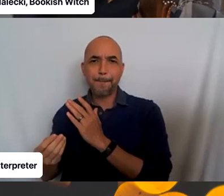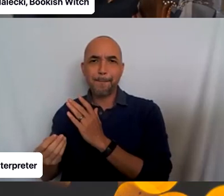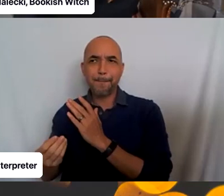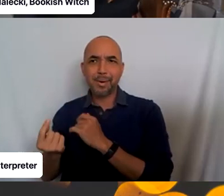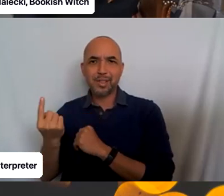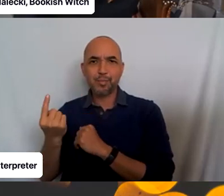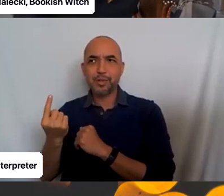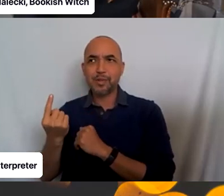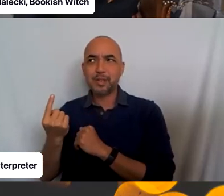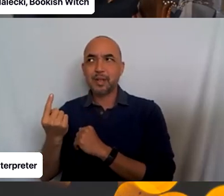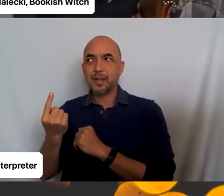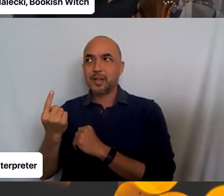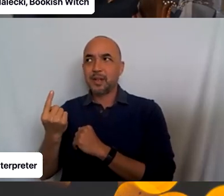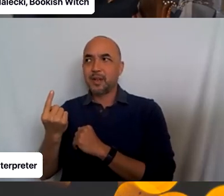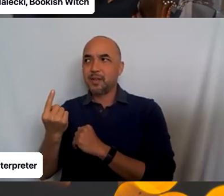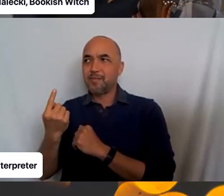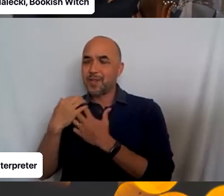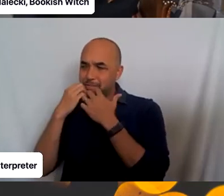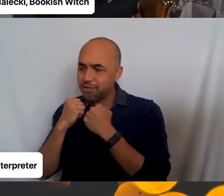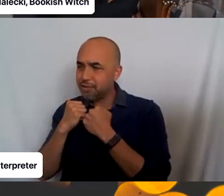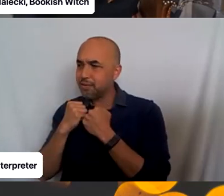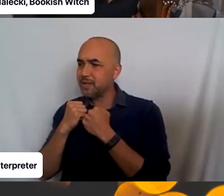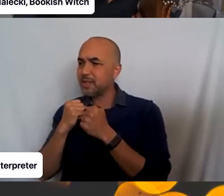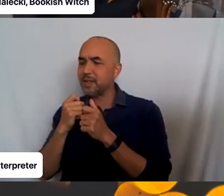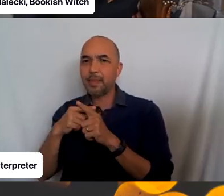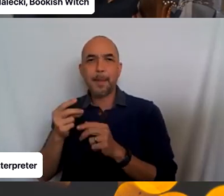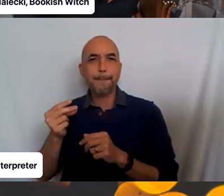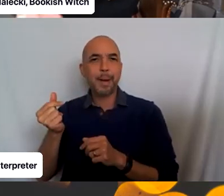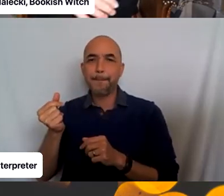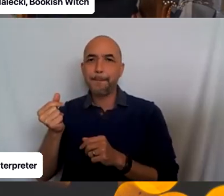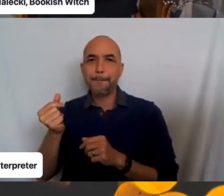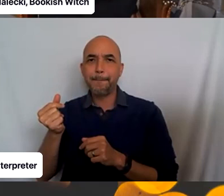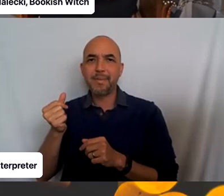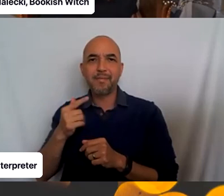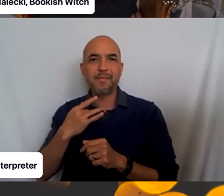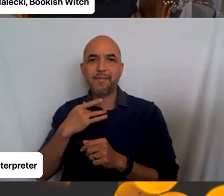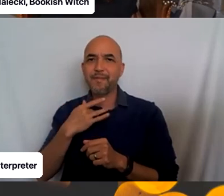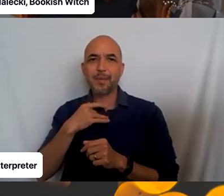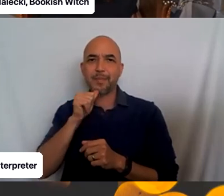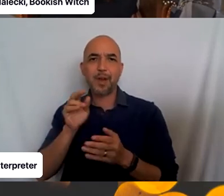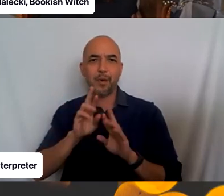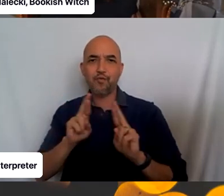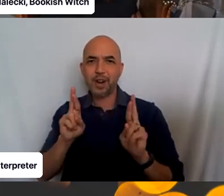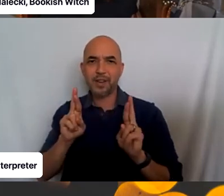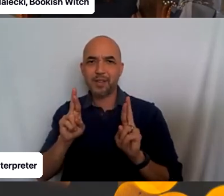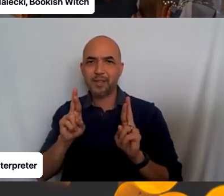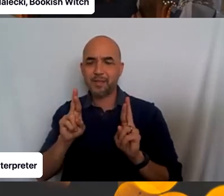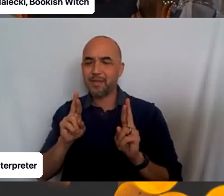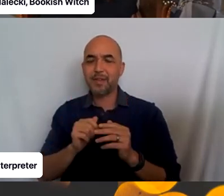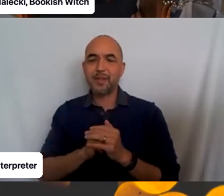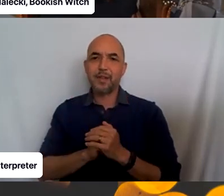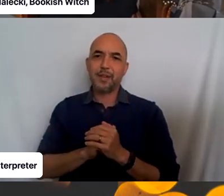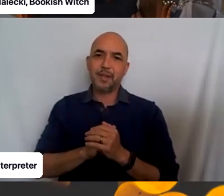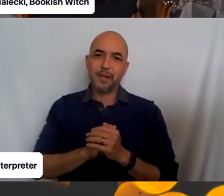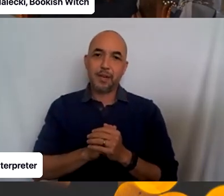quick turnaround that you just aren't prepared for it. But no, I really wanted to thank you because I'm actually going to be